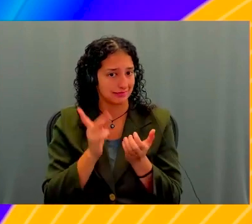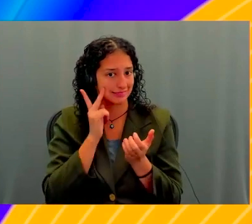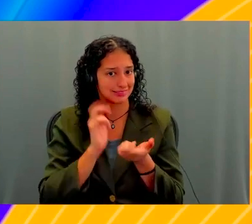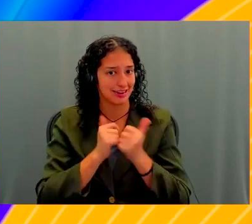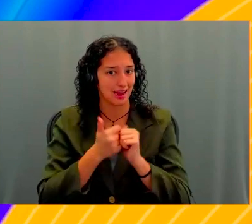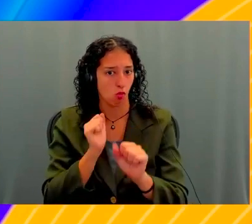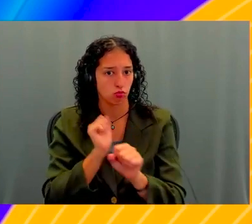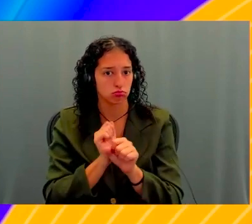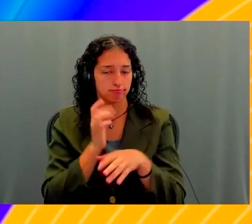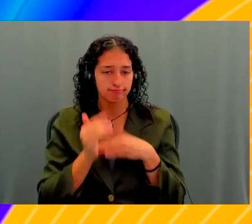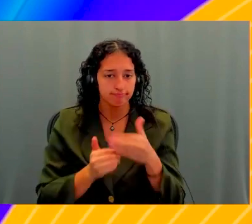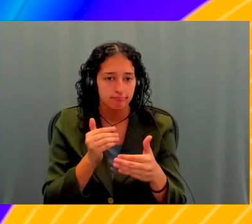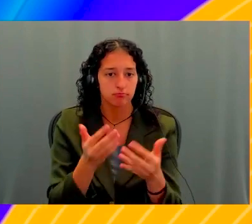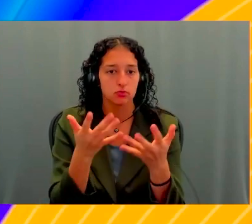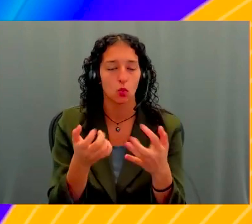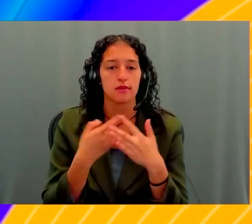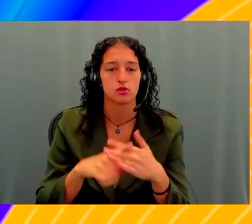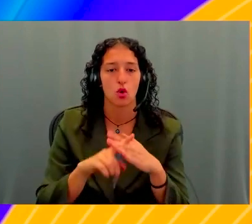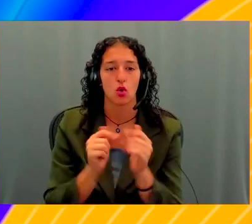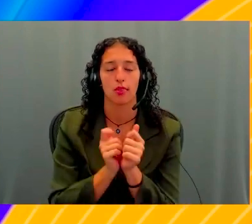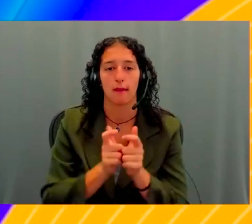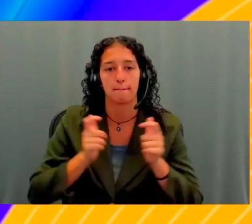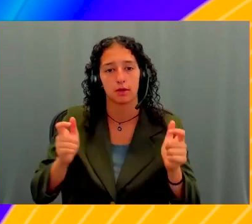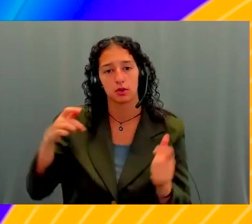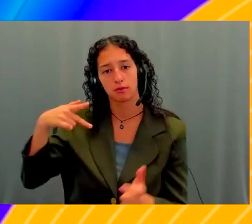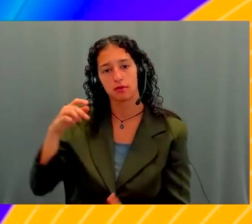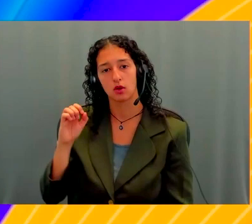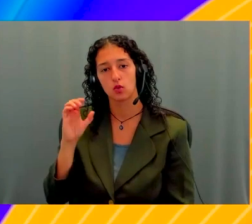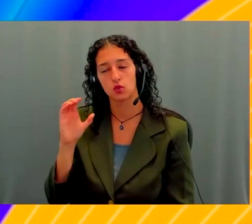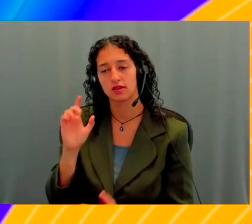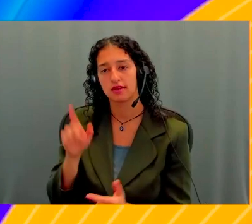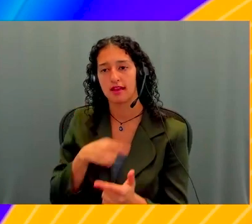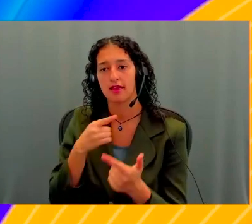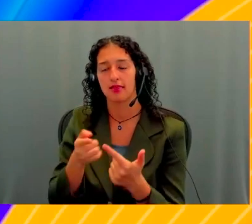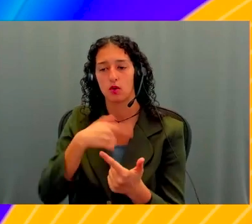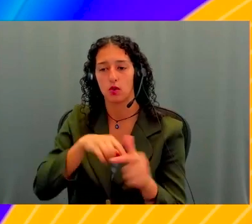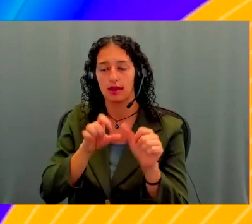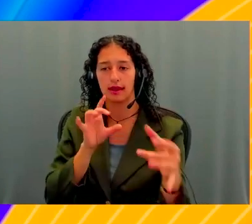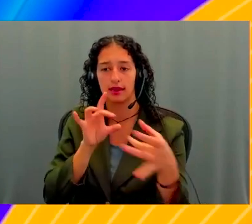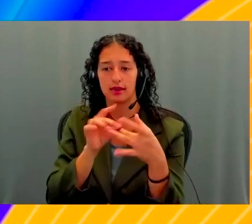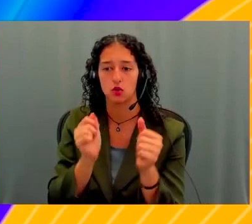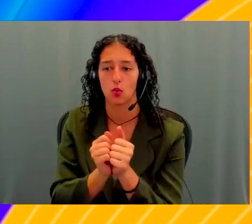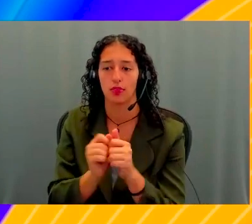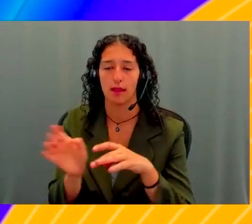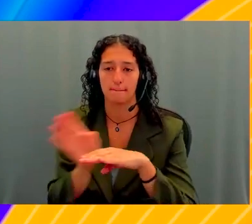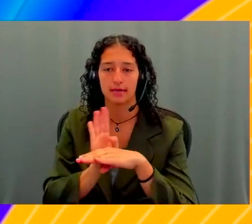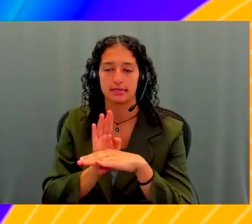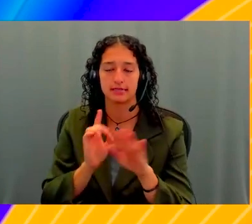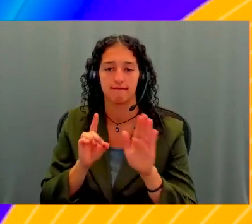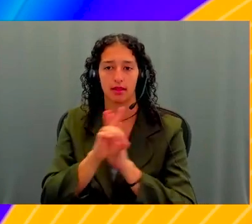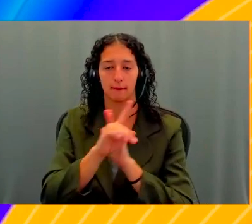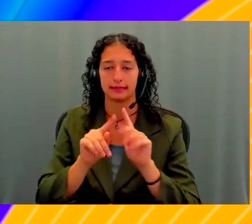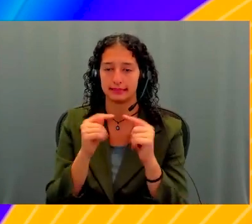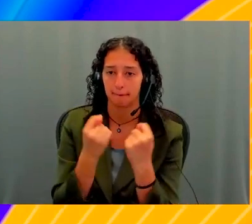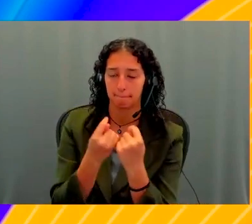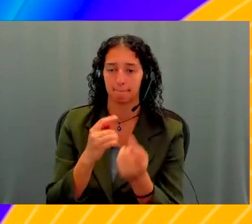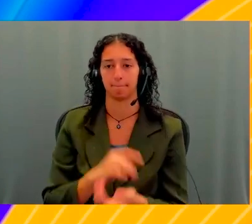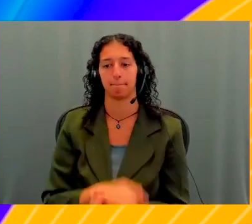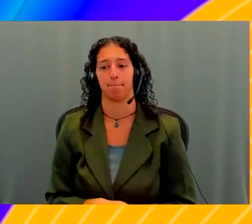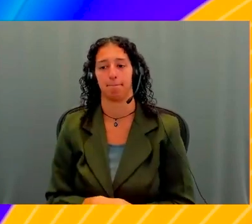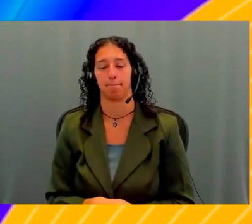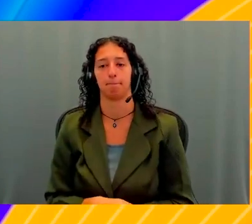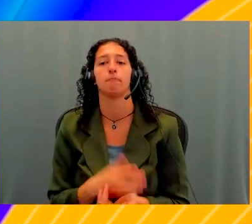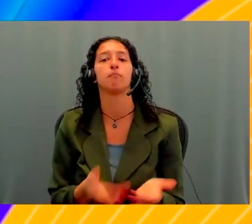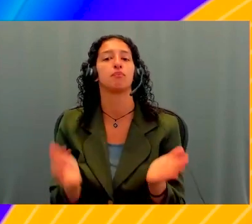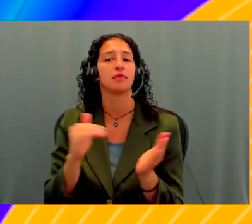get started with a bigger POC, you reach out to me on LinkedIn and I can get you connected with our business development team. Look out for equipment is, again, when you